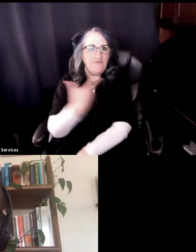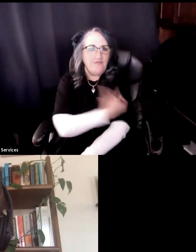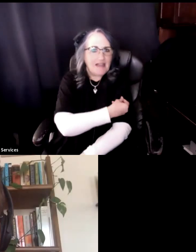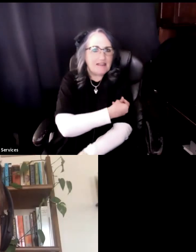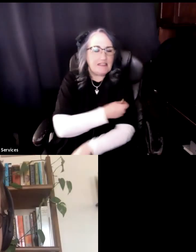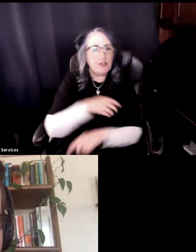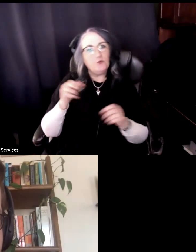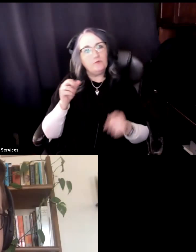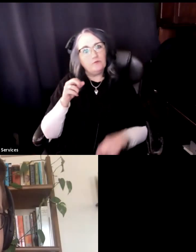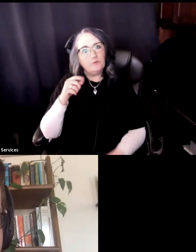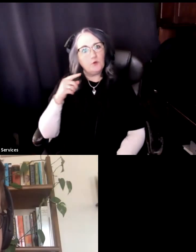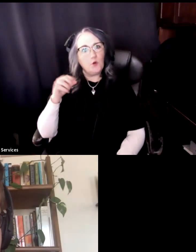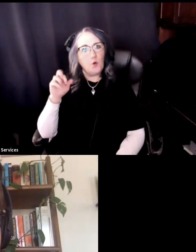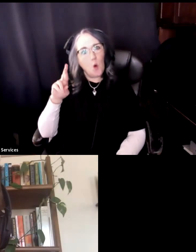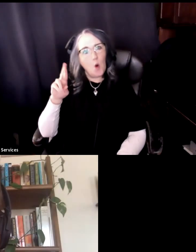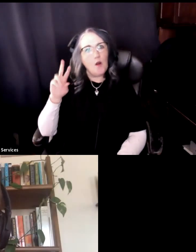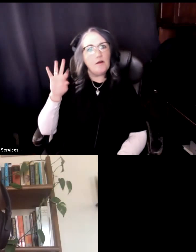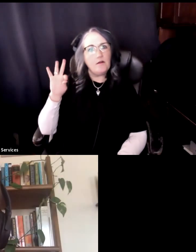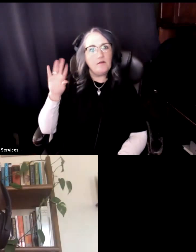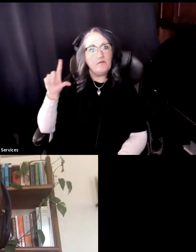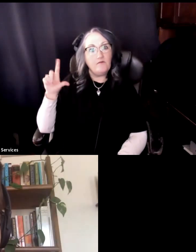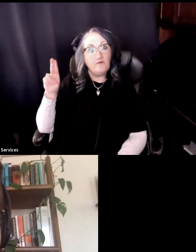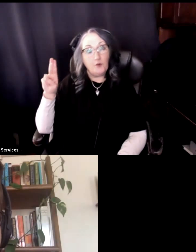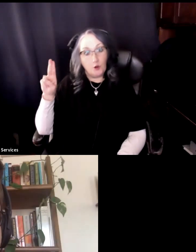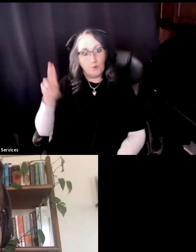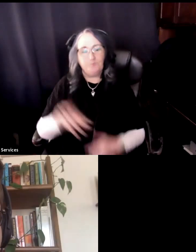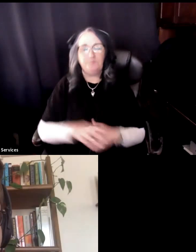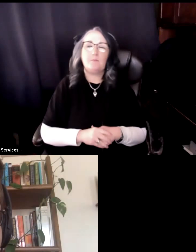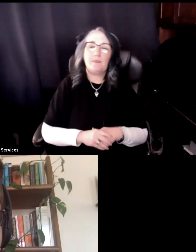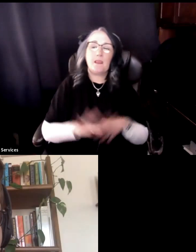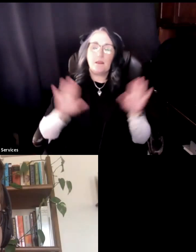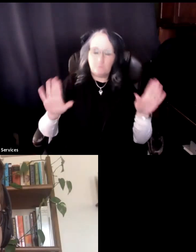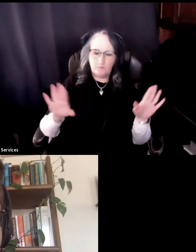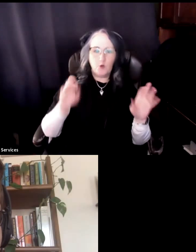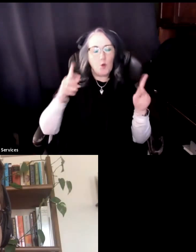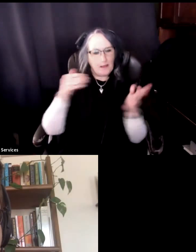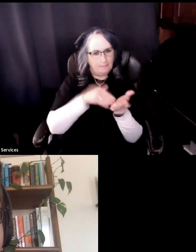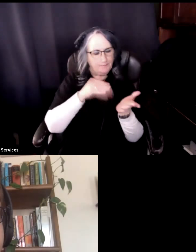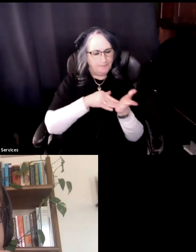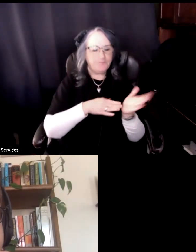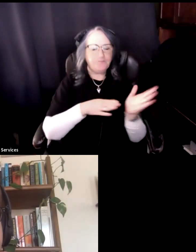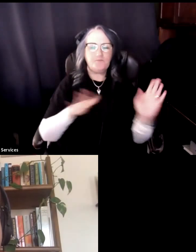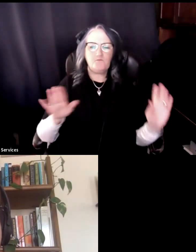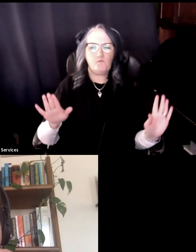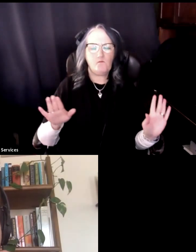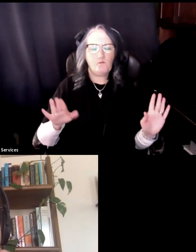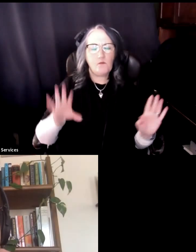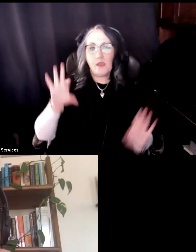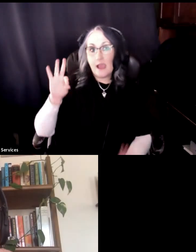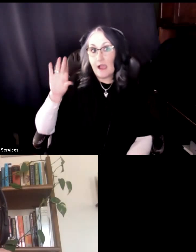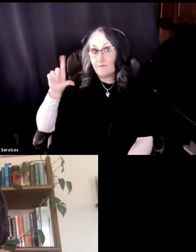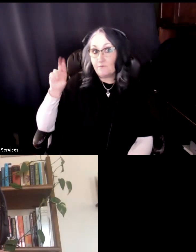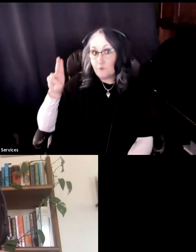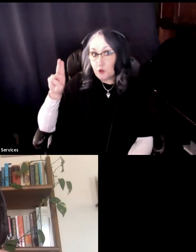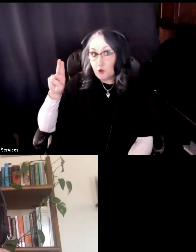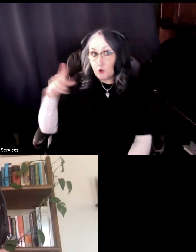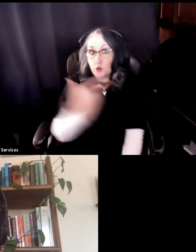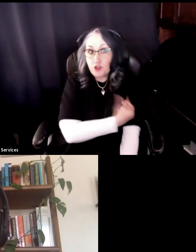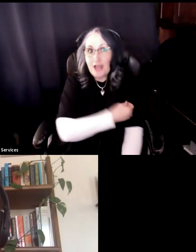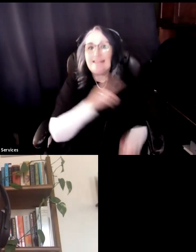I will take this separately. The flu shot is a different type of vaccine, and the flu shot right now is